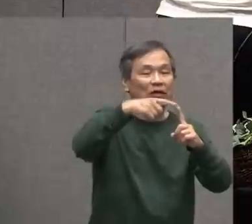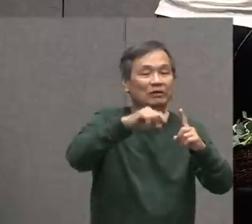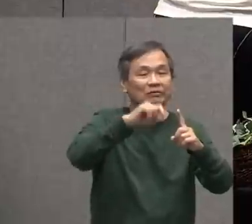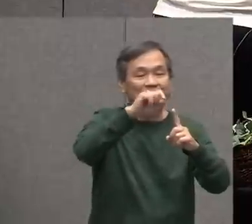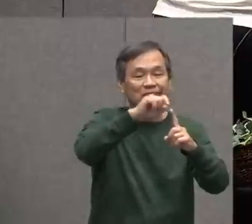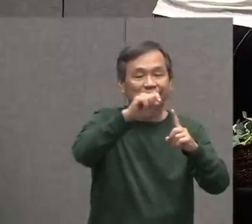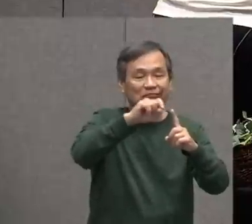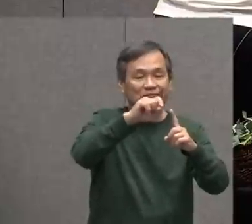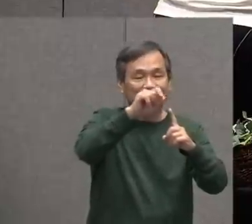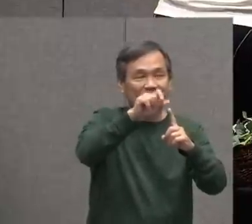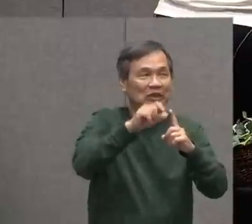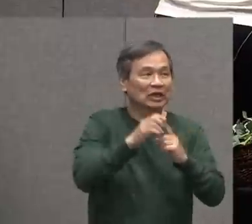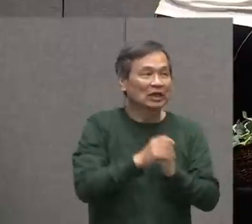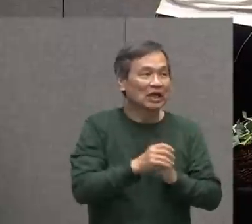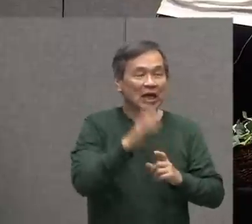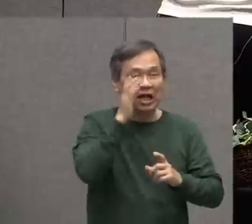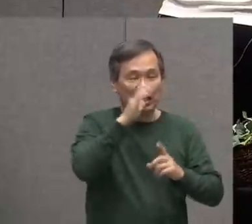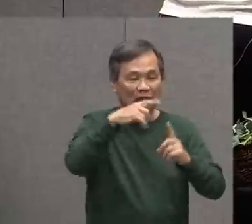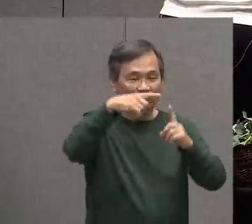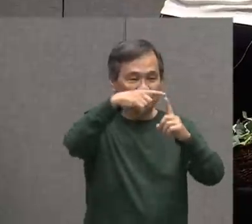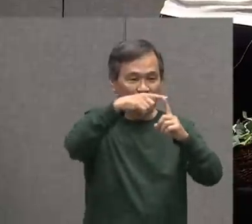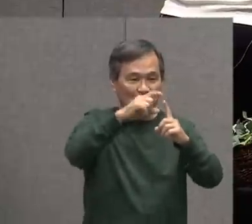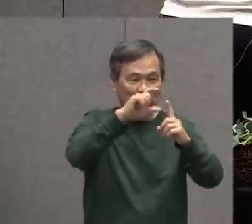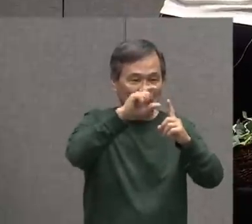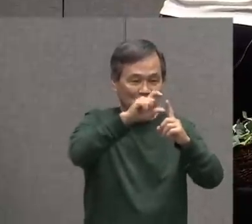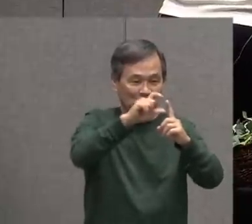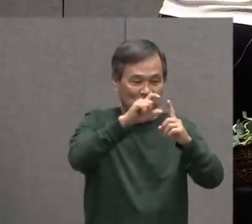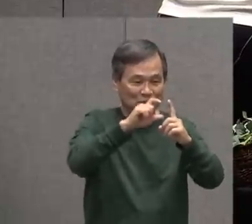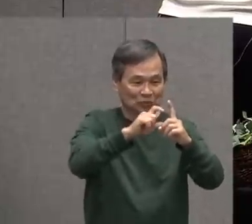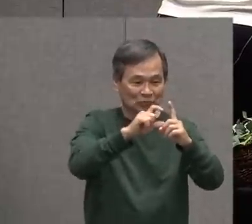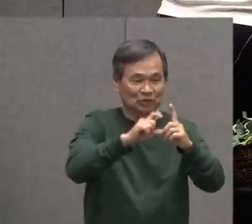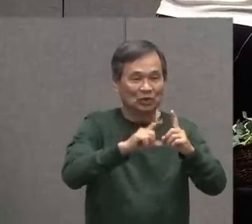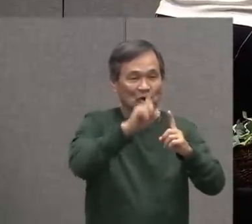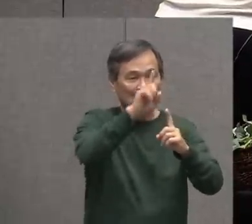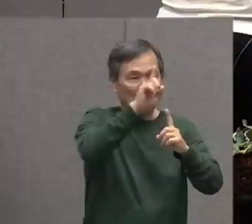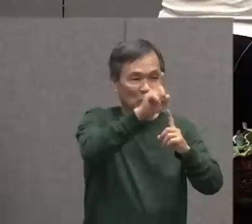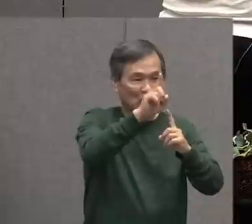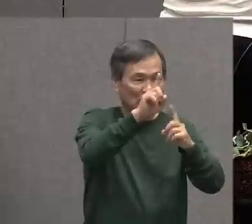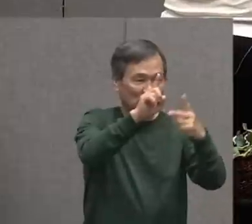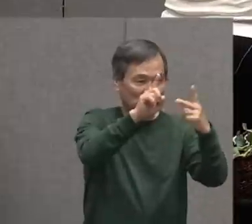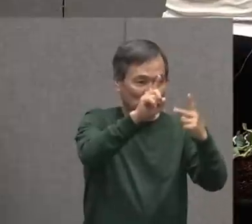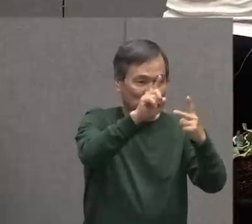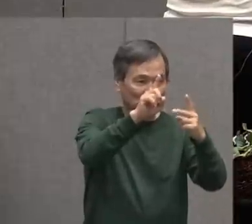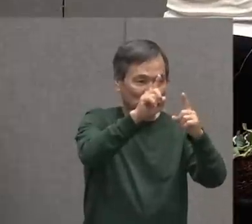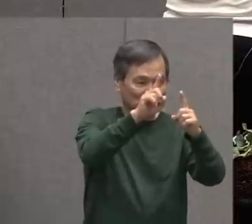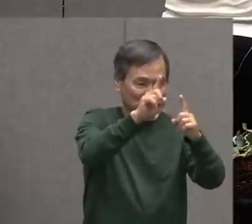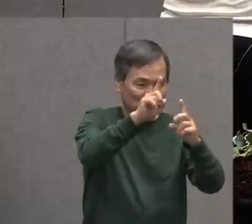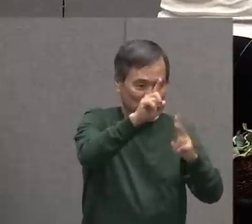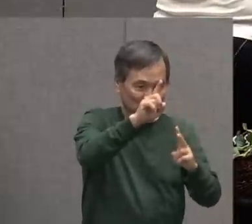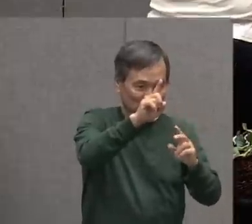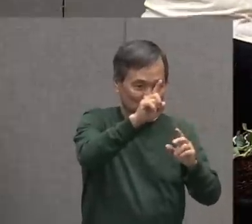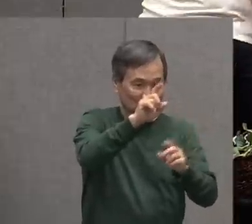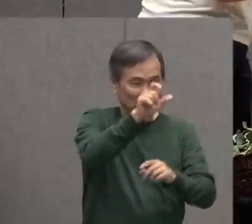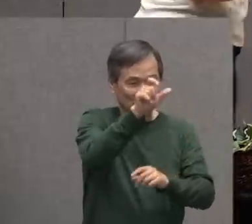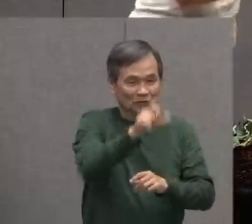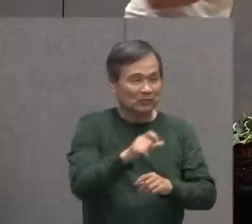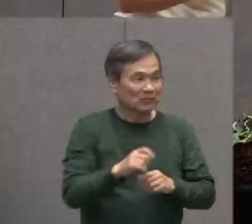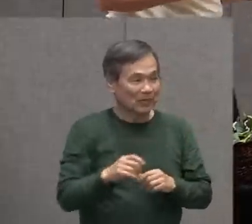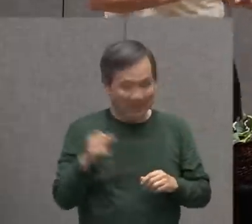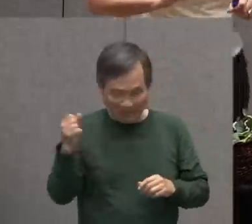to. All right, Miss Openchain, you ready to go ahead and roll your dice I'm finishing up this? Because I'm not sure how much time we